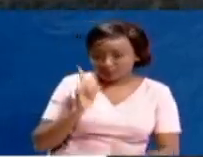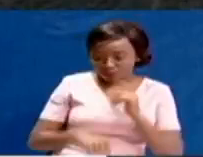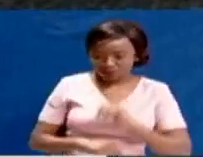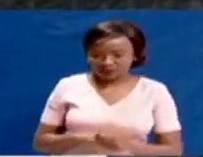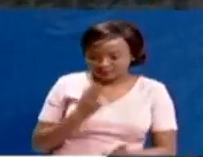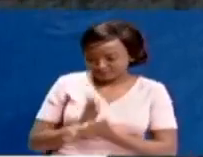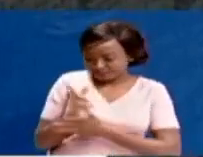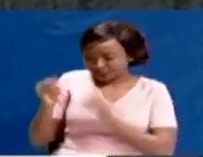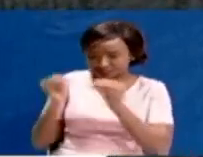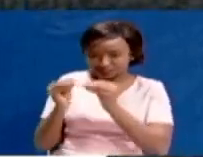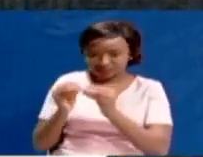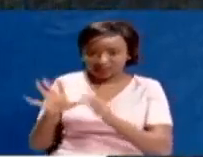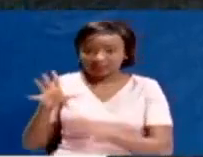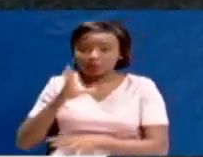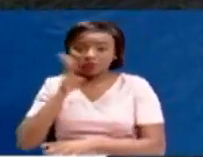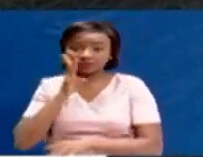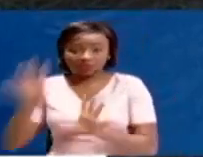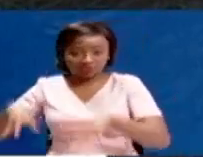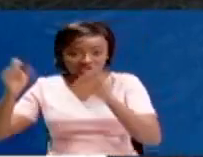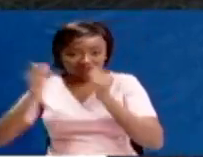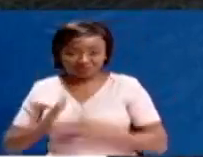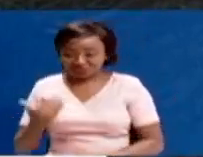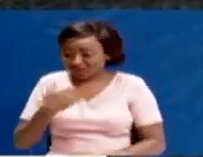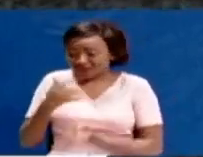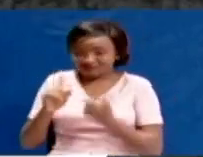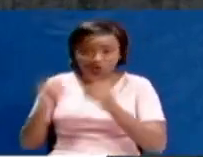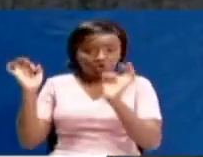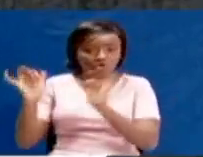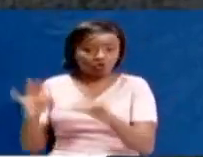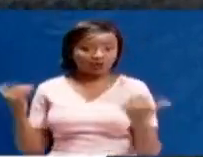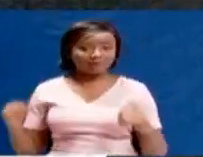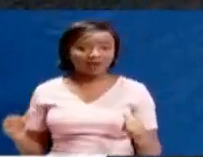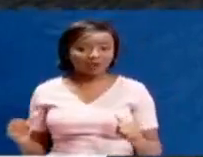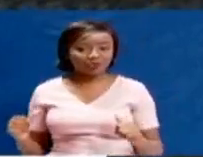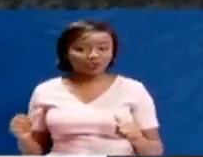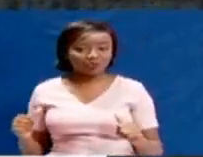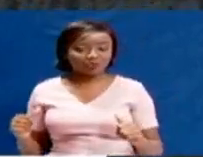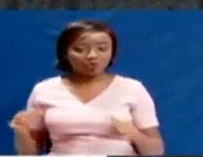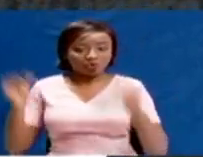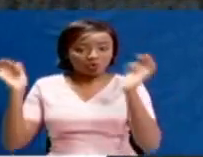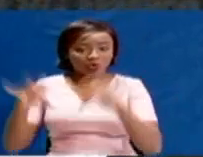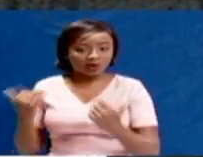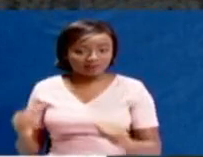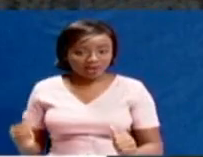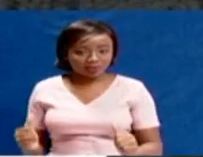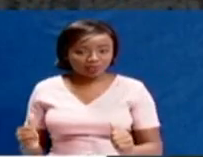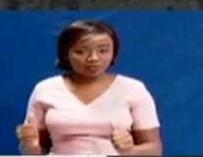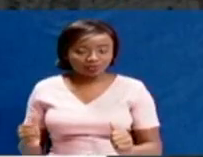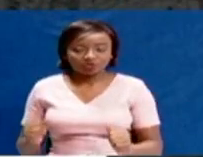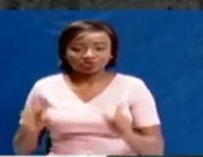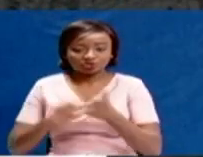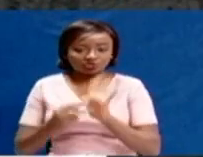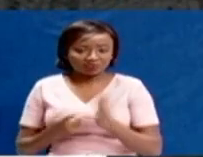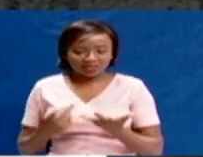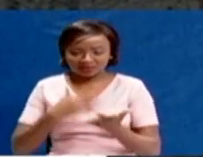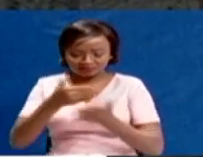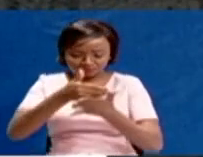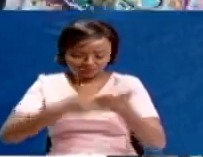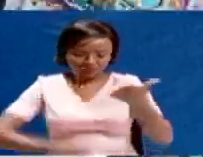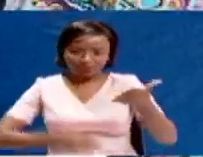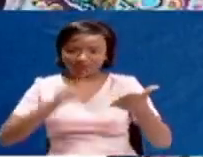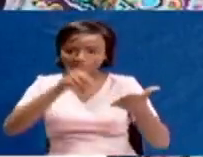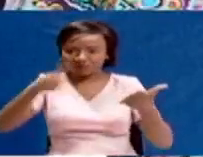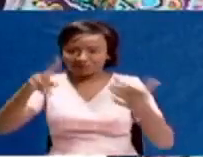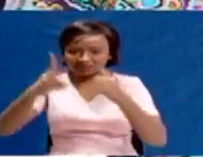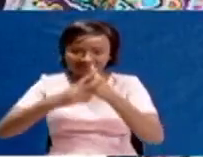says that the meeting chaired by Wetangula did not have quorum to institute disciplinary actions and did not fill the PP7